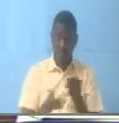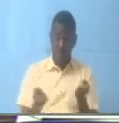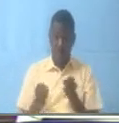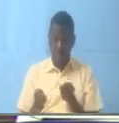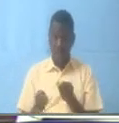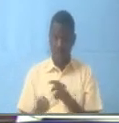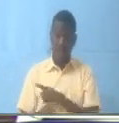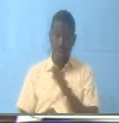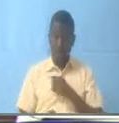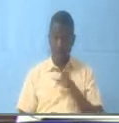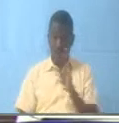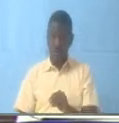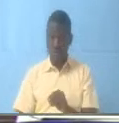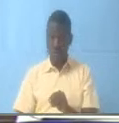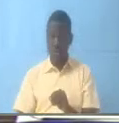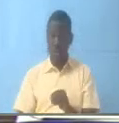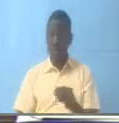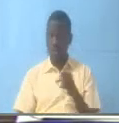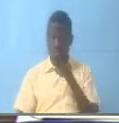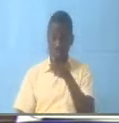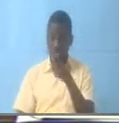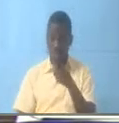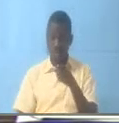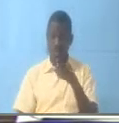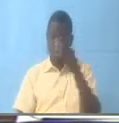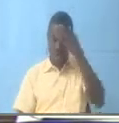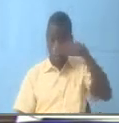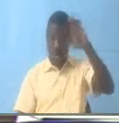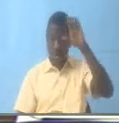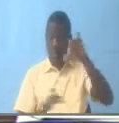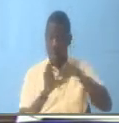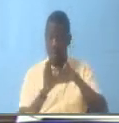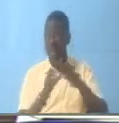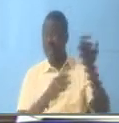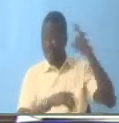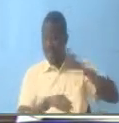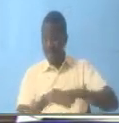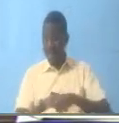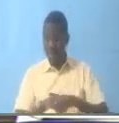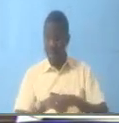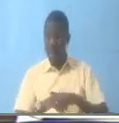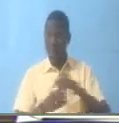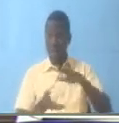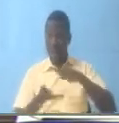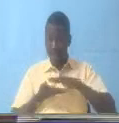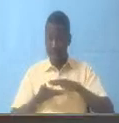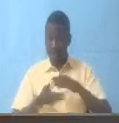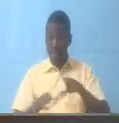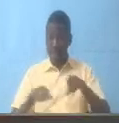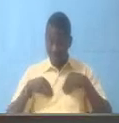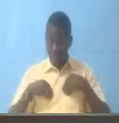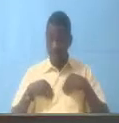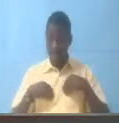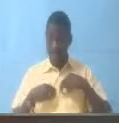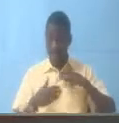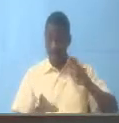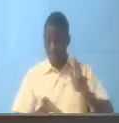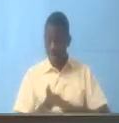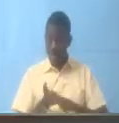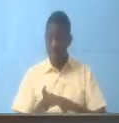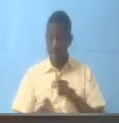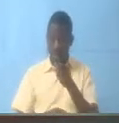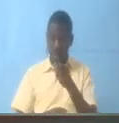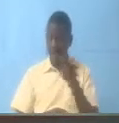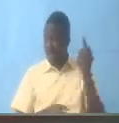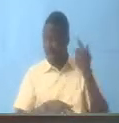would you, the commission at that time, have considered that particular evidence? Jamono boobu nag bu amoon kenn koo xam ne ñëwoon